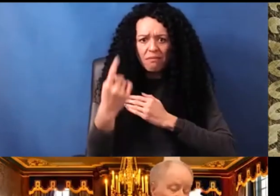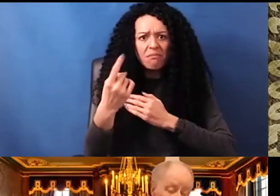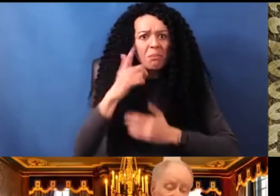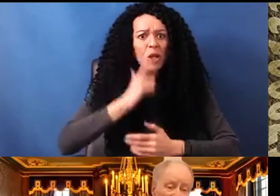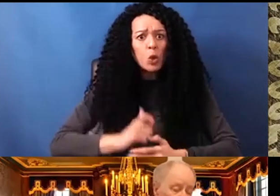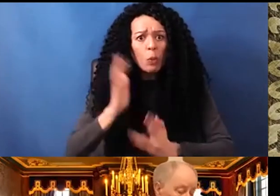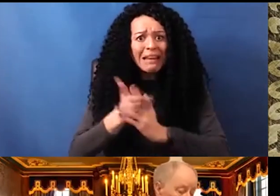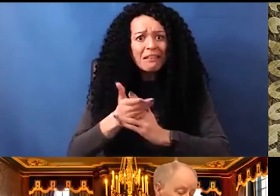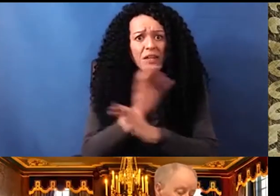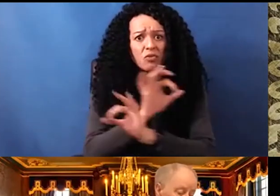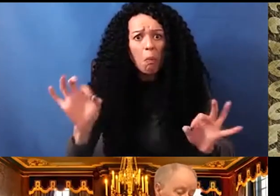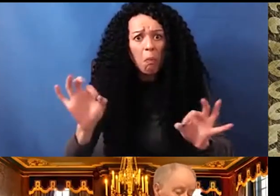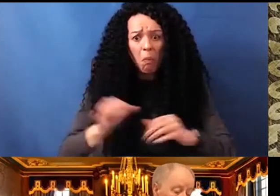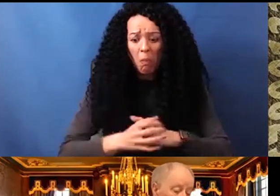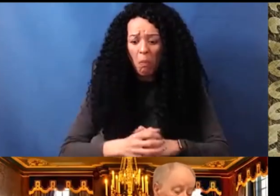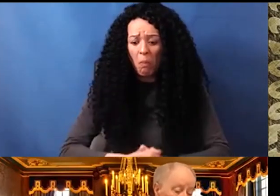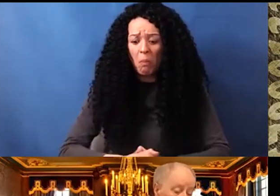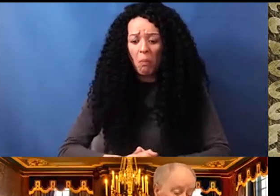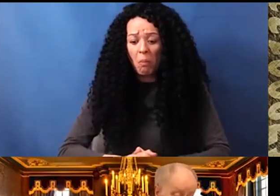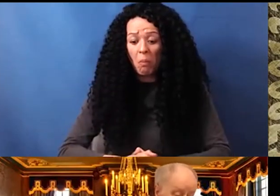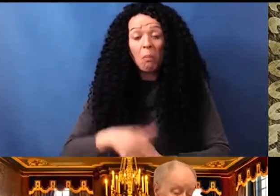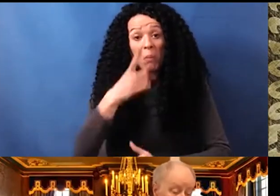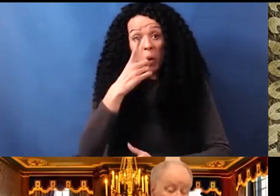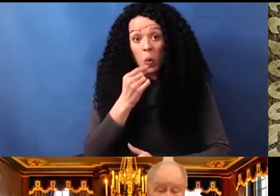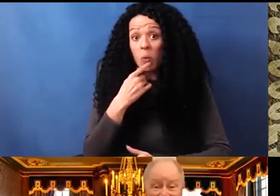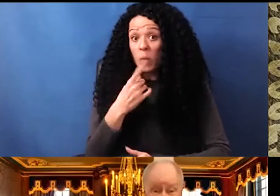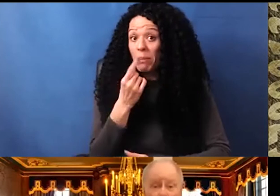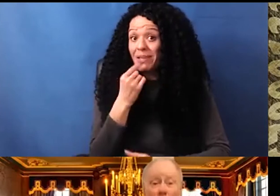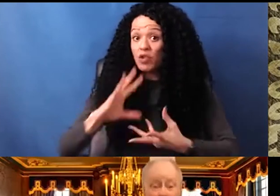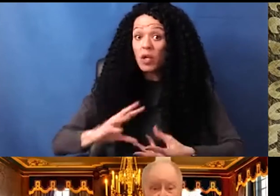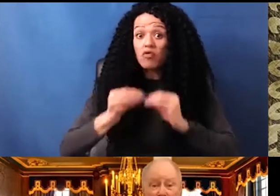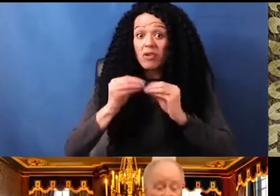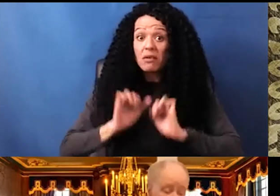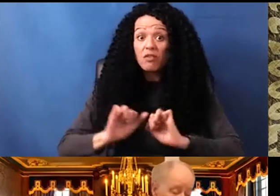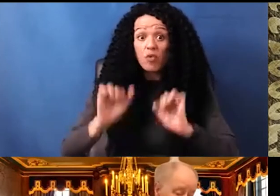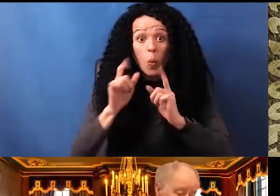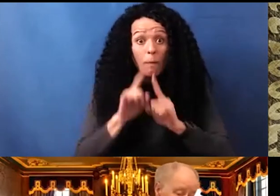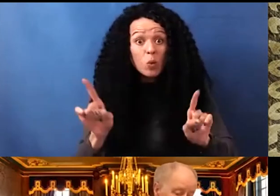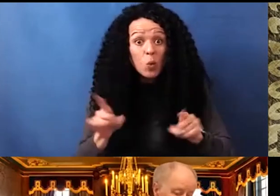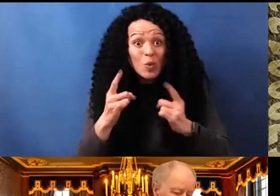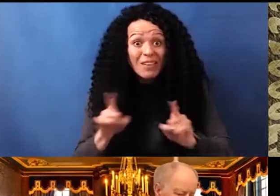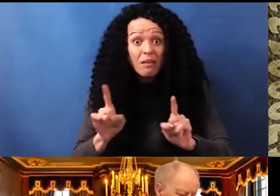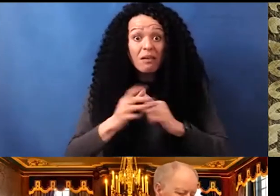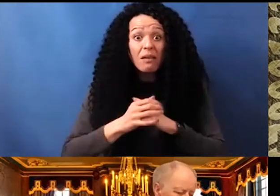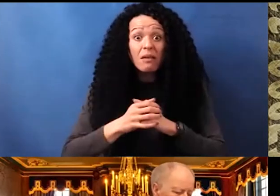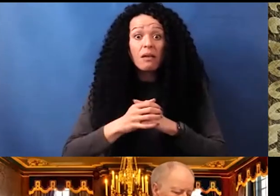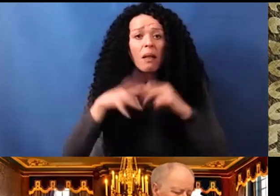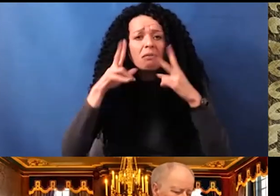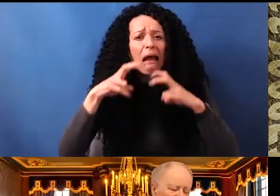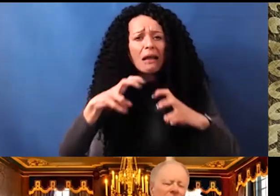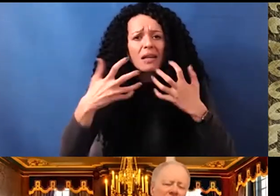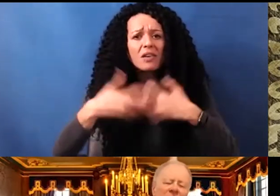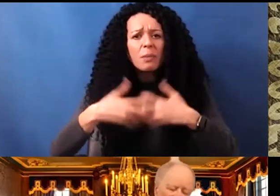human intervention, and which could potentially create its own music. The analytical